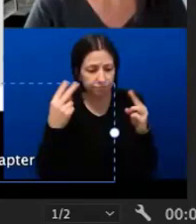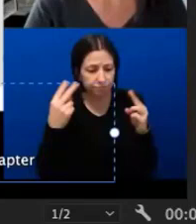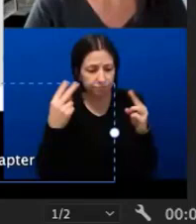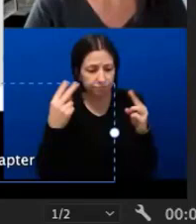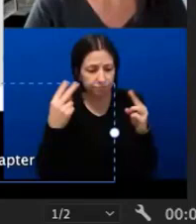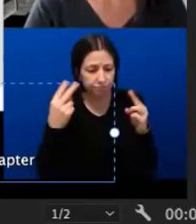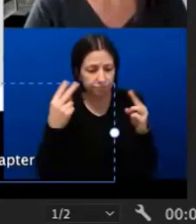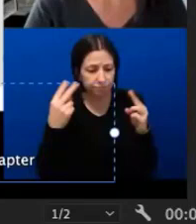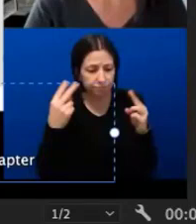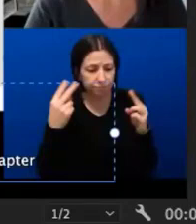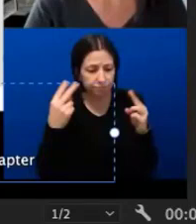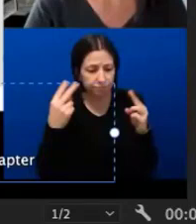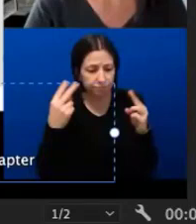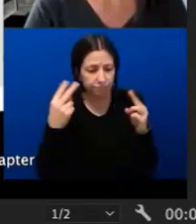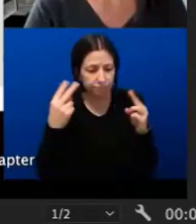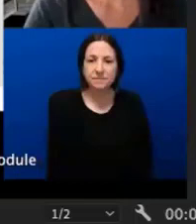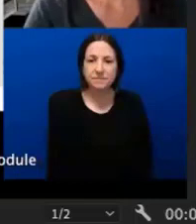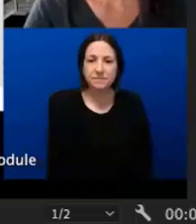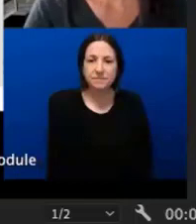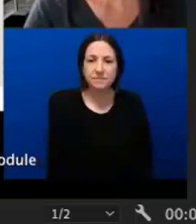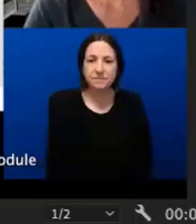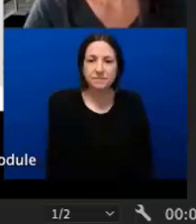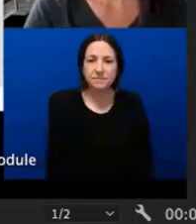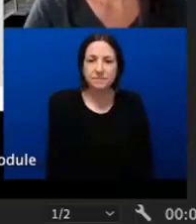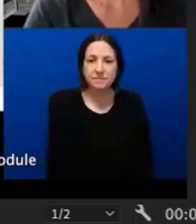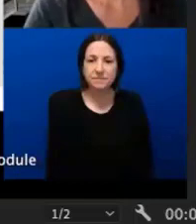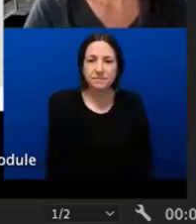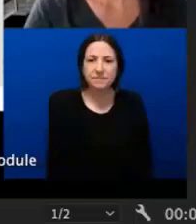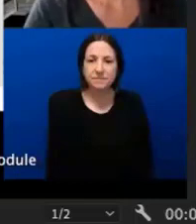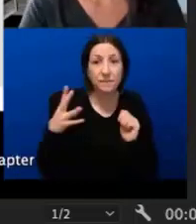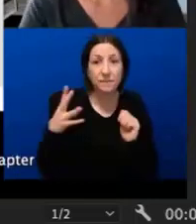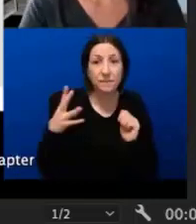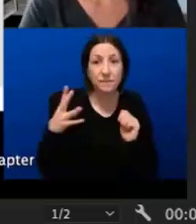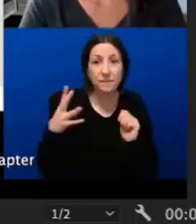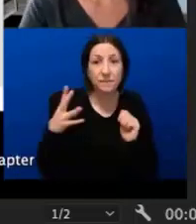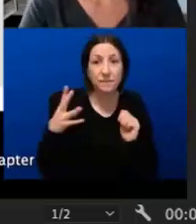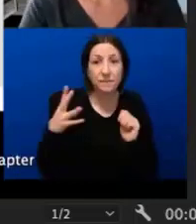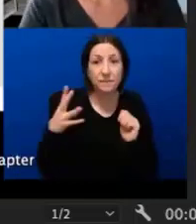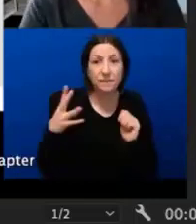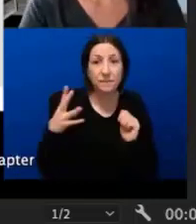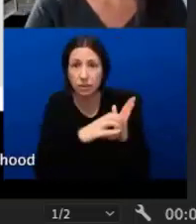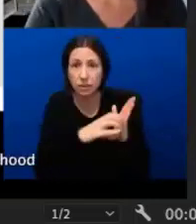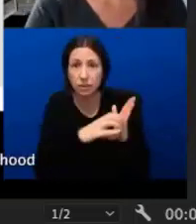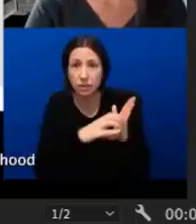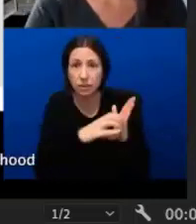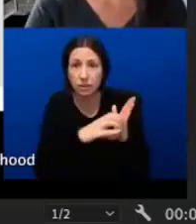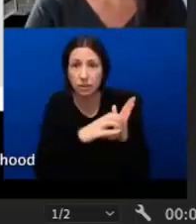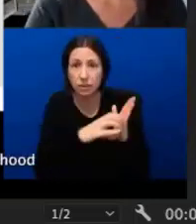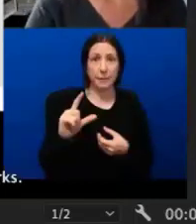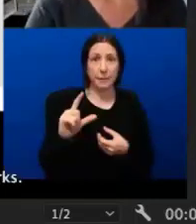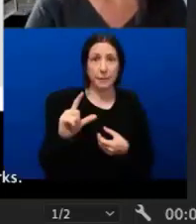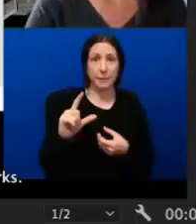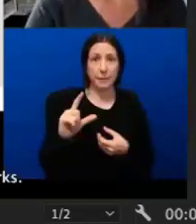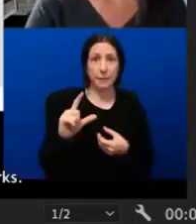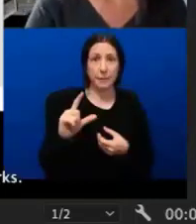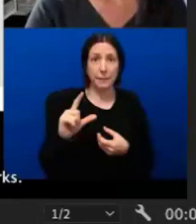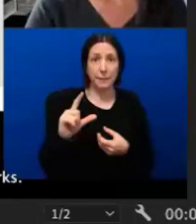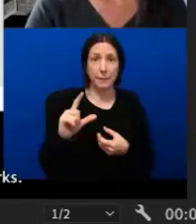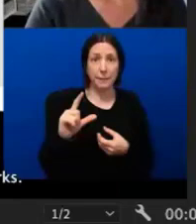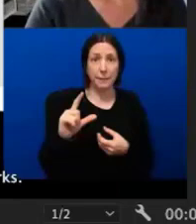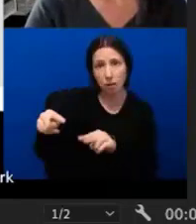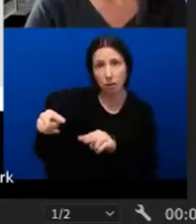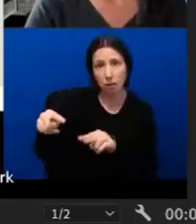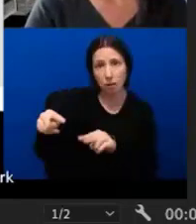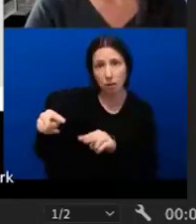actual caption. So that's normally kind of like the one last step that we do. We just go over each one of these, just making sure